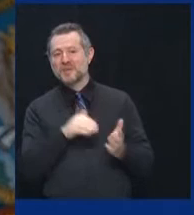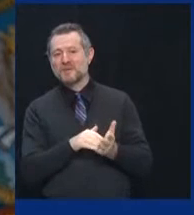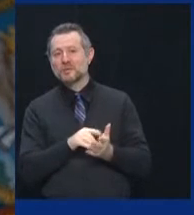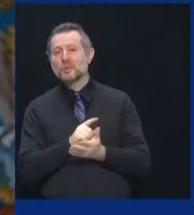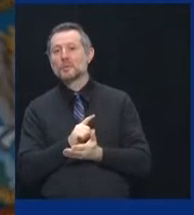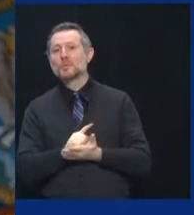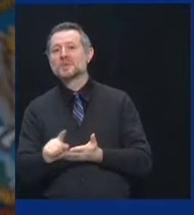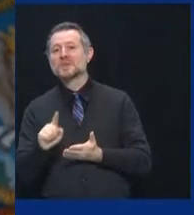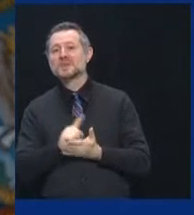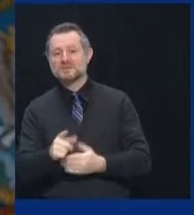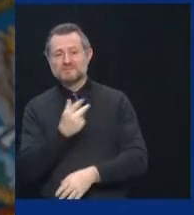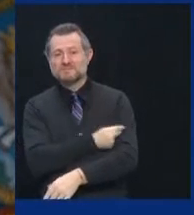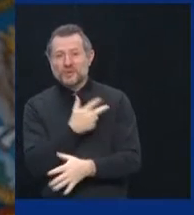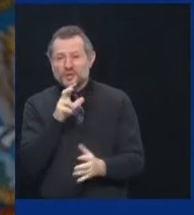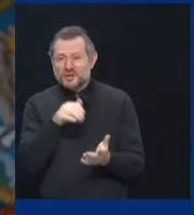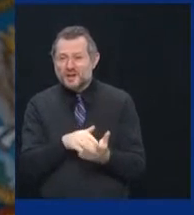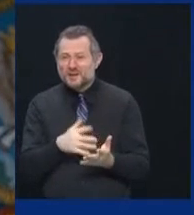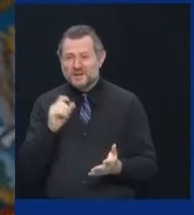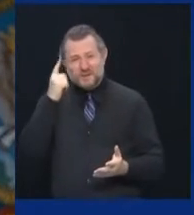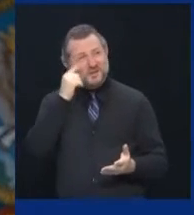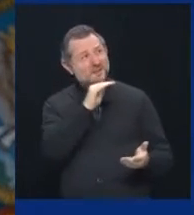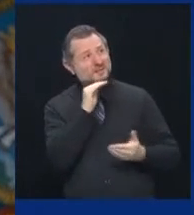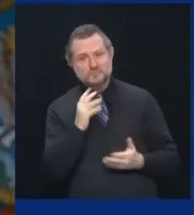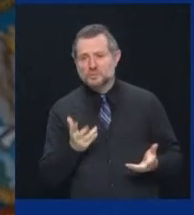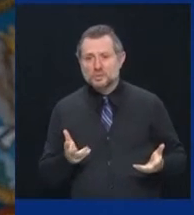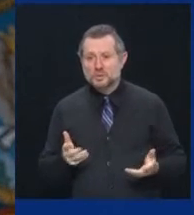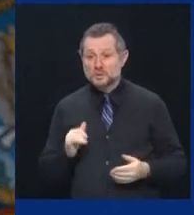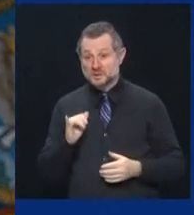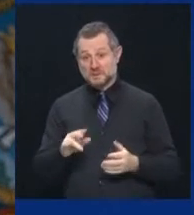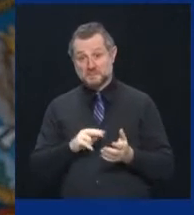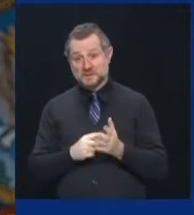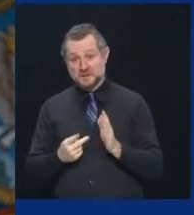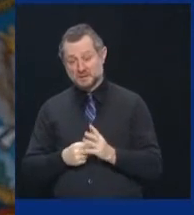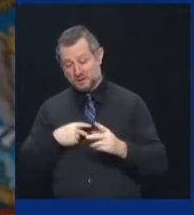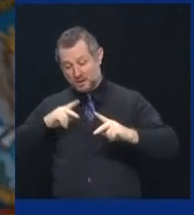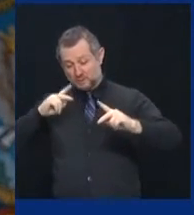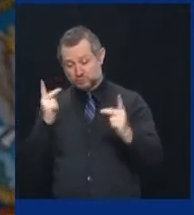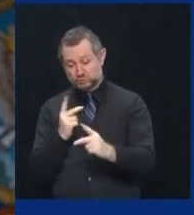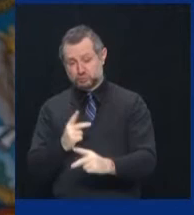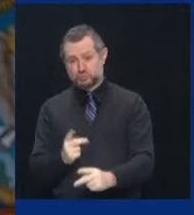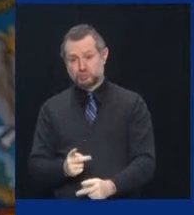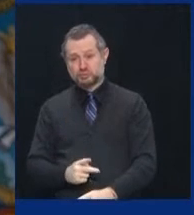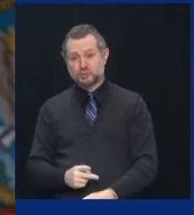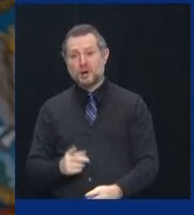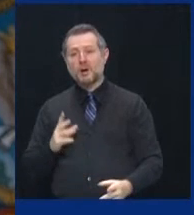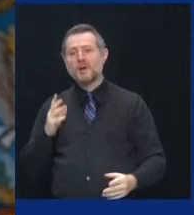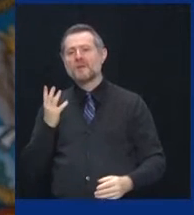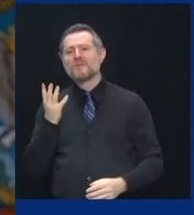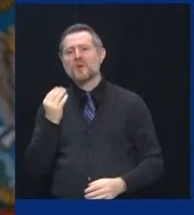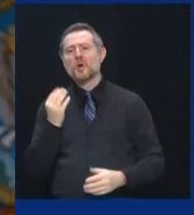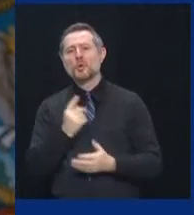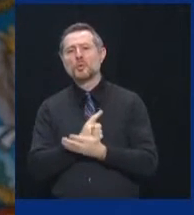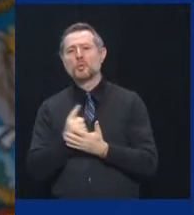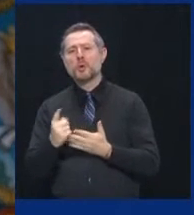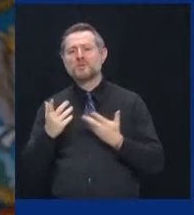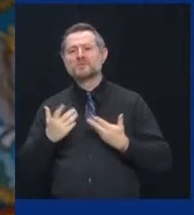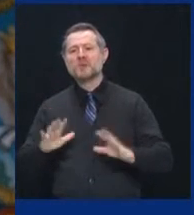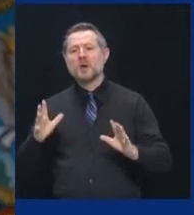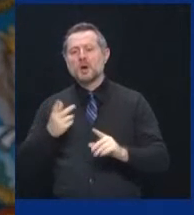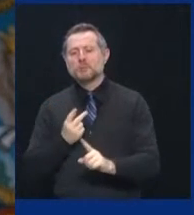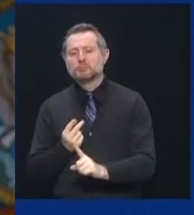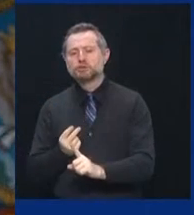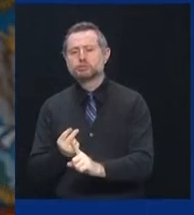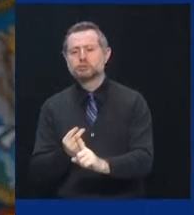federal government. At this rate, it will take us 14 weeks just to receive